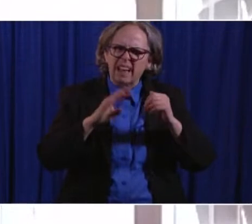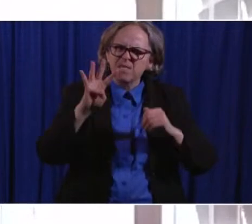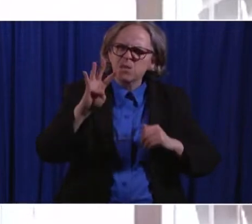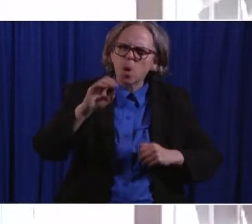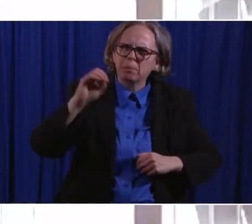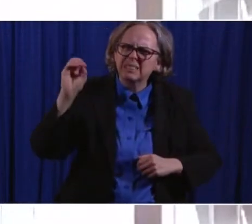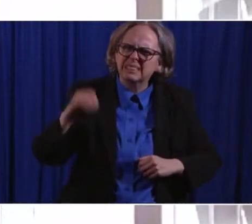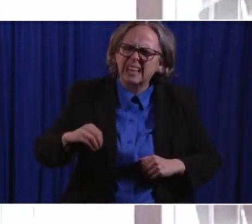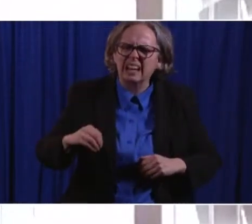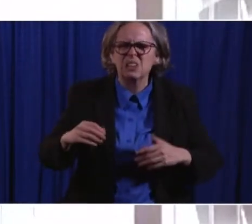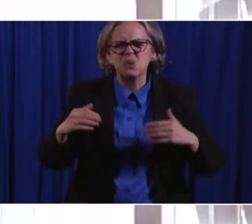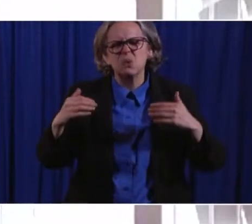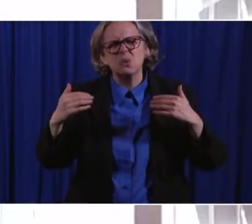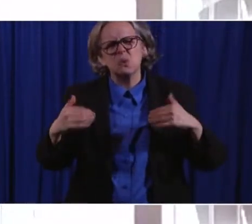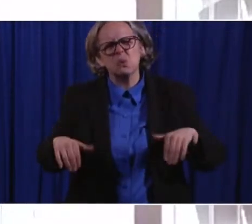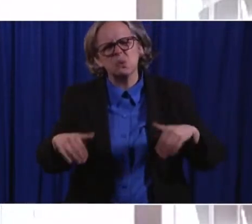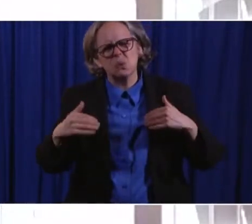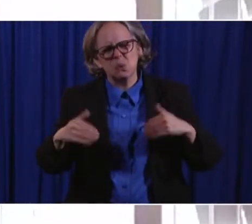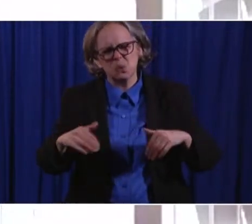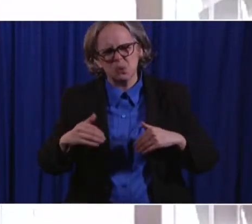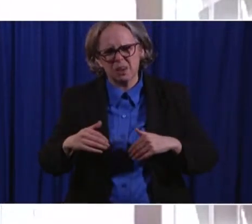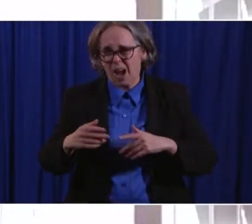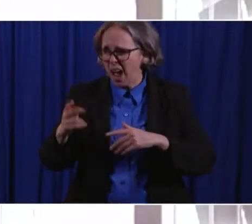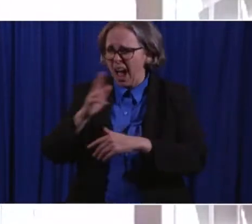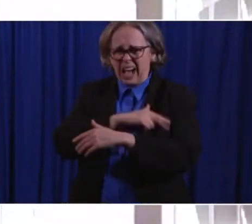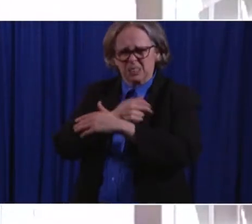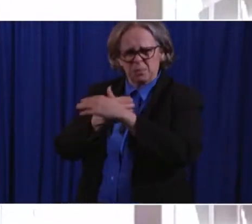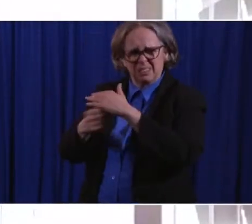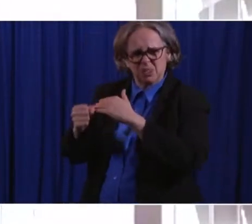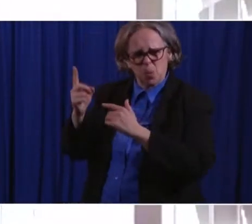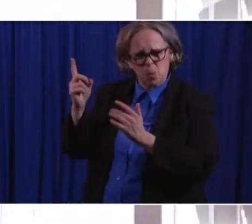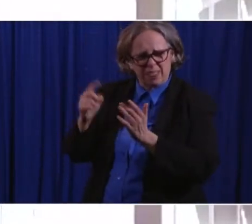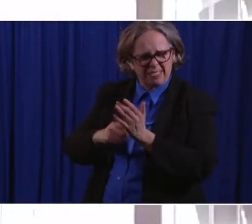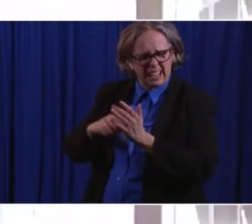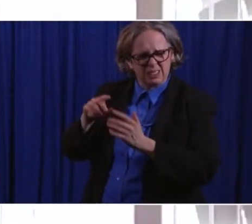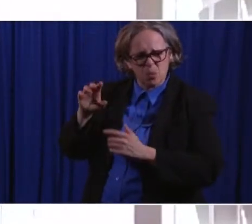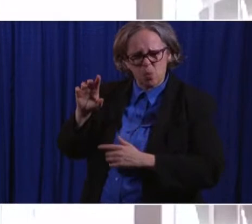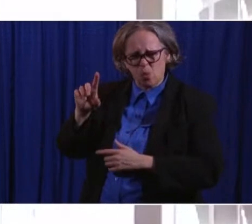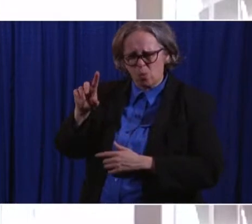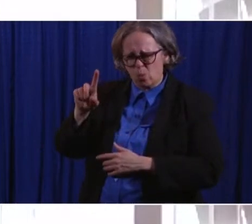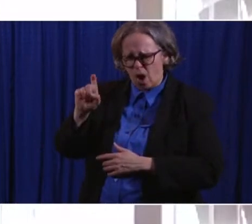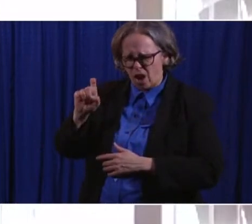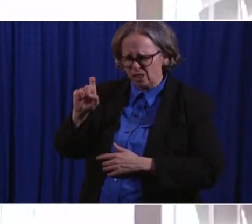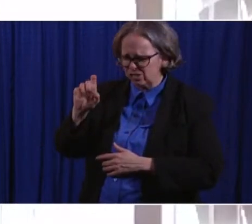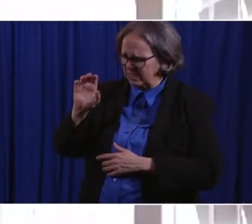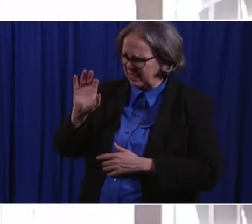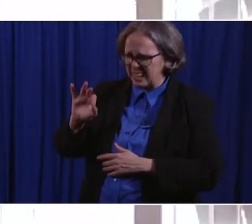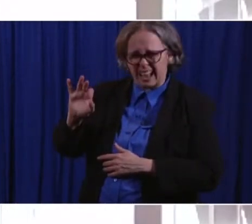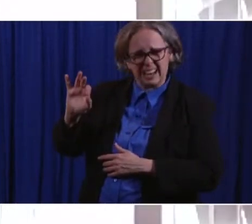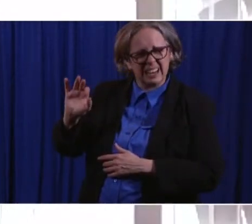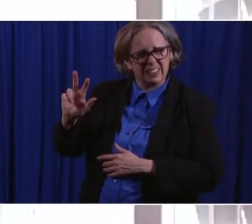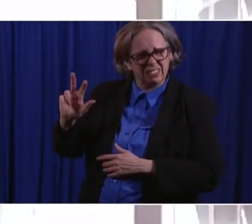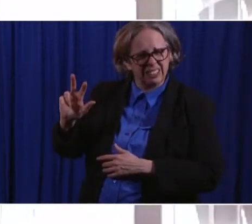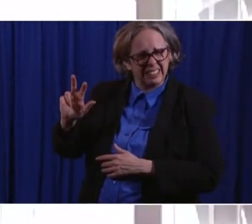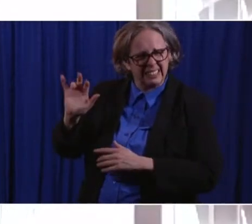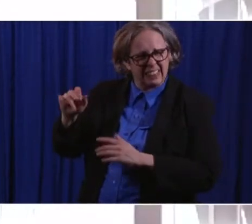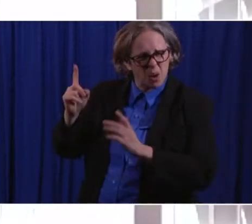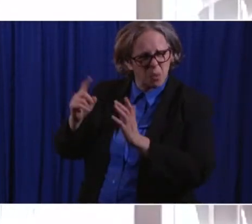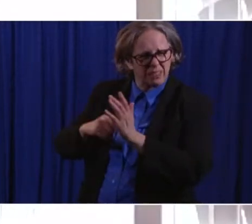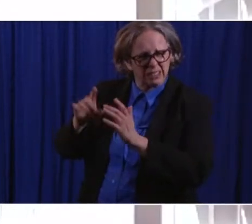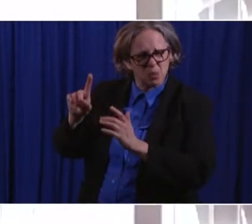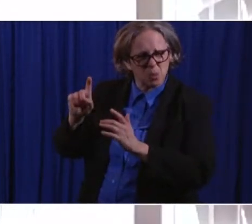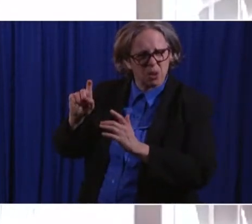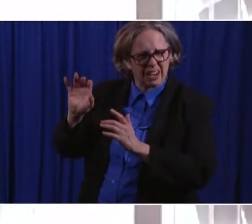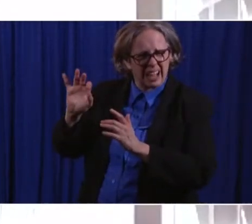at 1193, which is, by the way, close to where we were all the way back at the beginning of March.